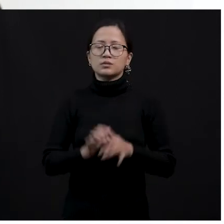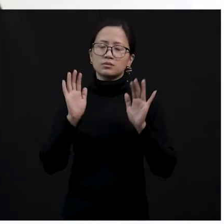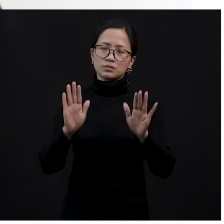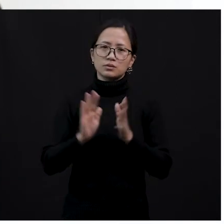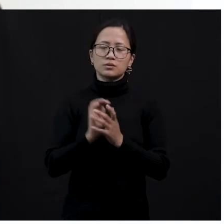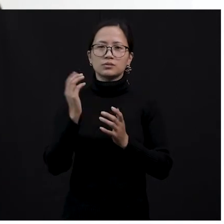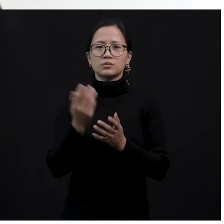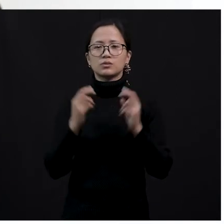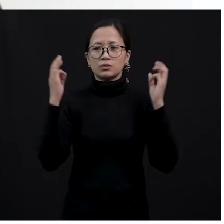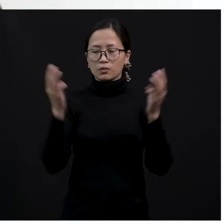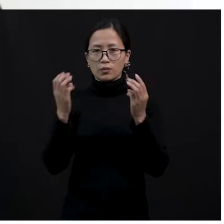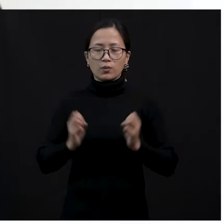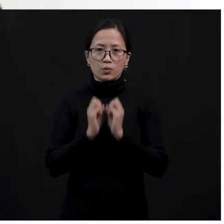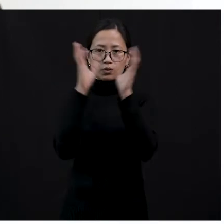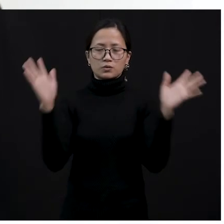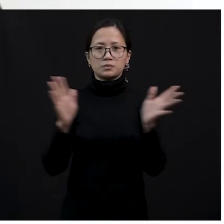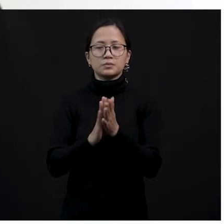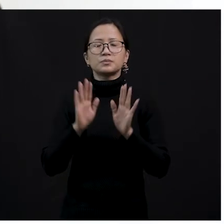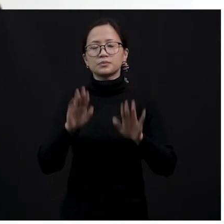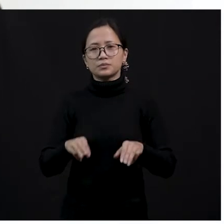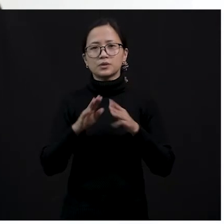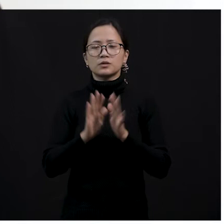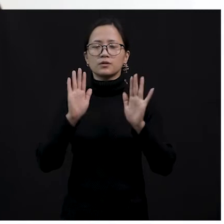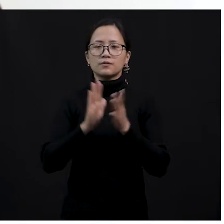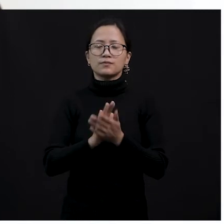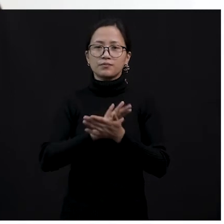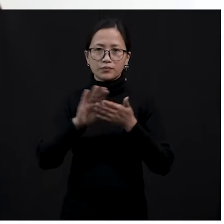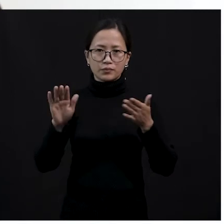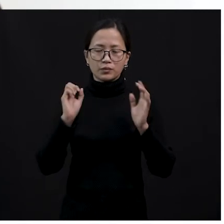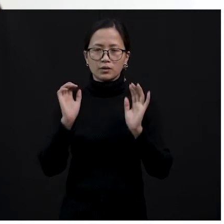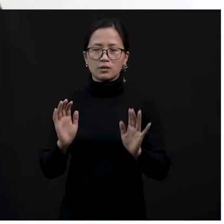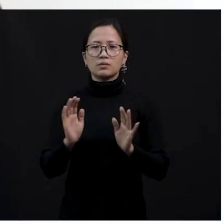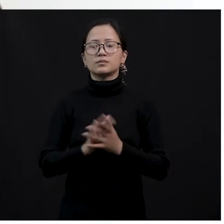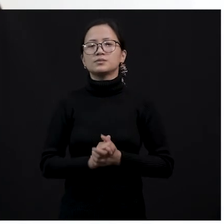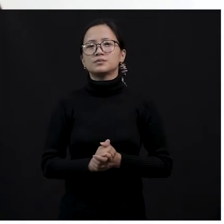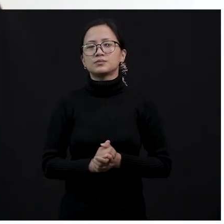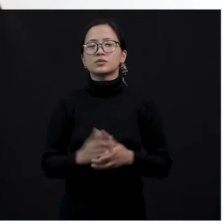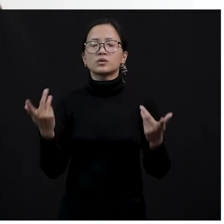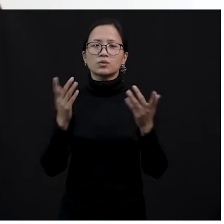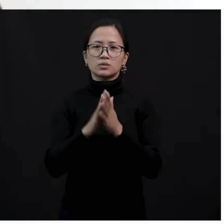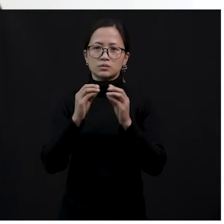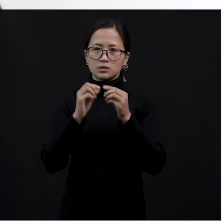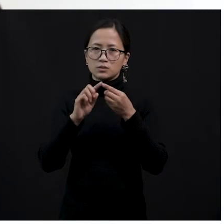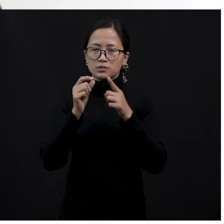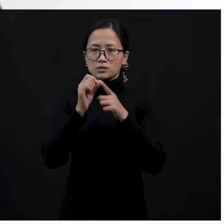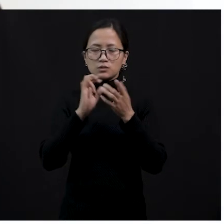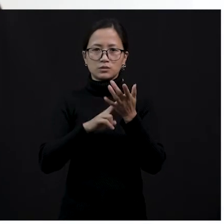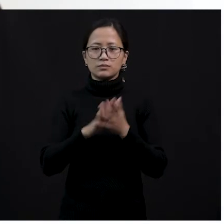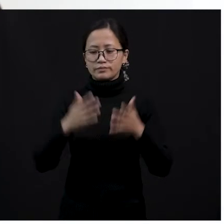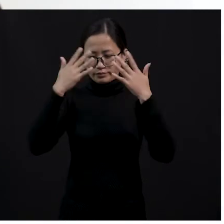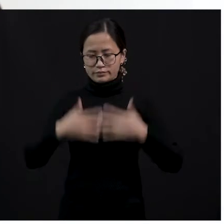have happened or something wonderful might have happened. So he came, and this is what Bepin Babu has to say.